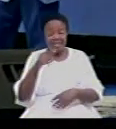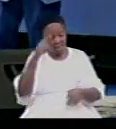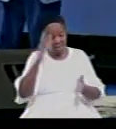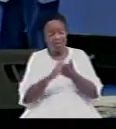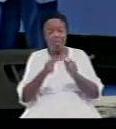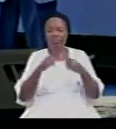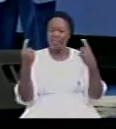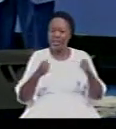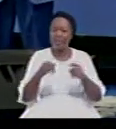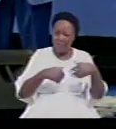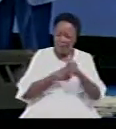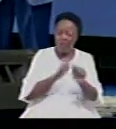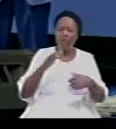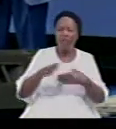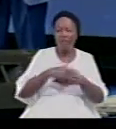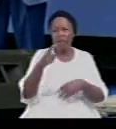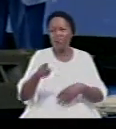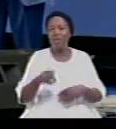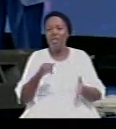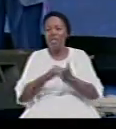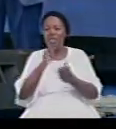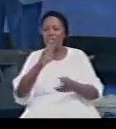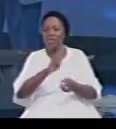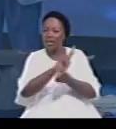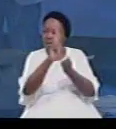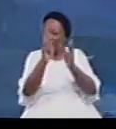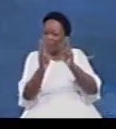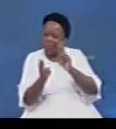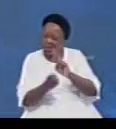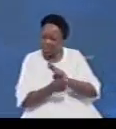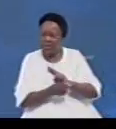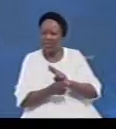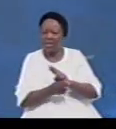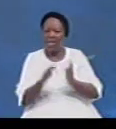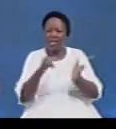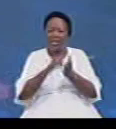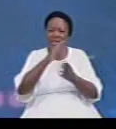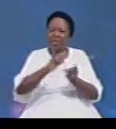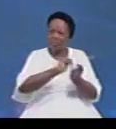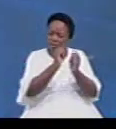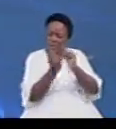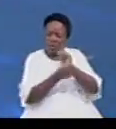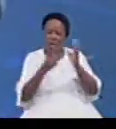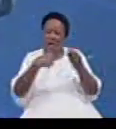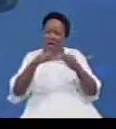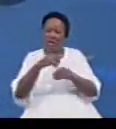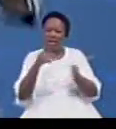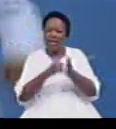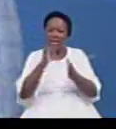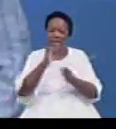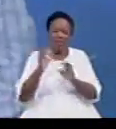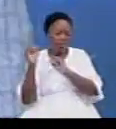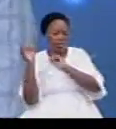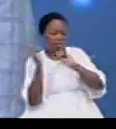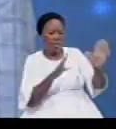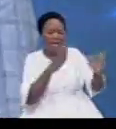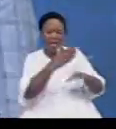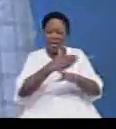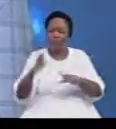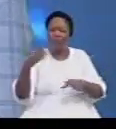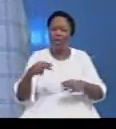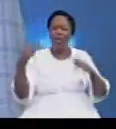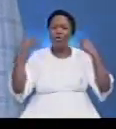is the repentance. It's the turning around. It's the throwing away the yoke